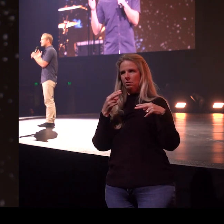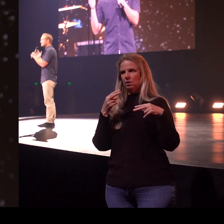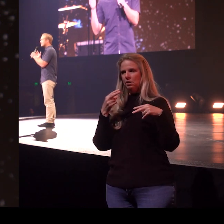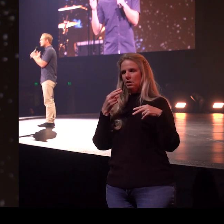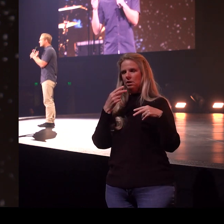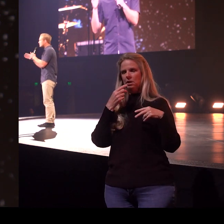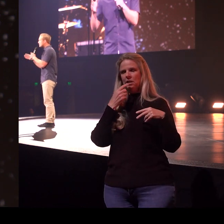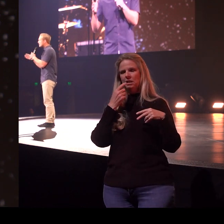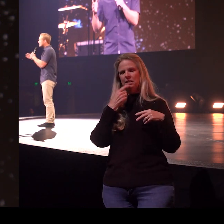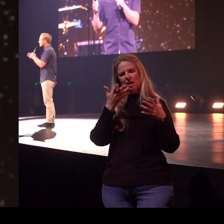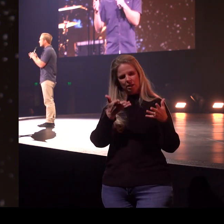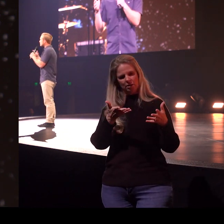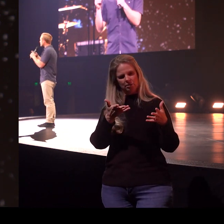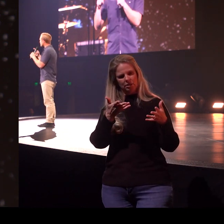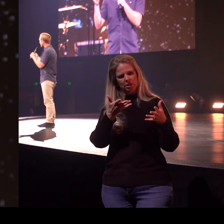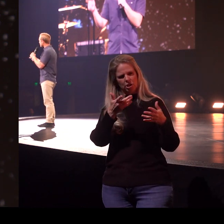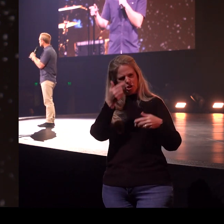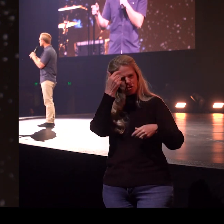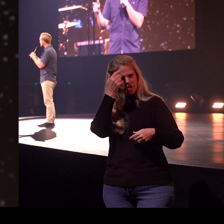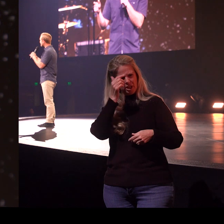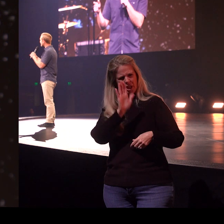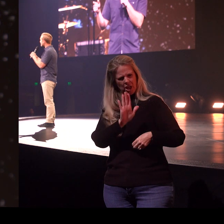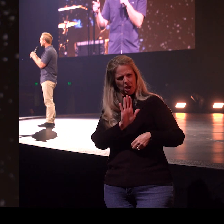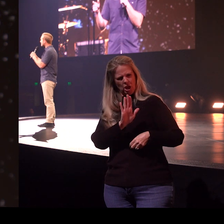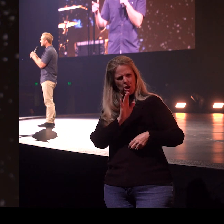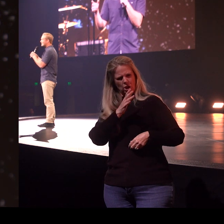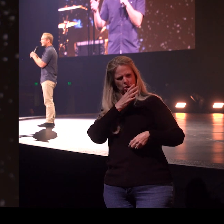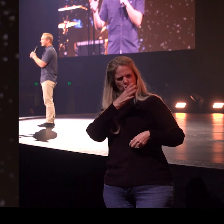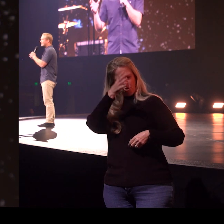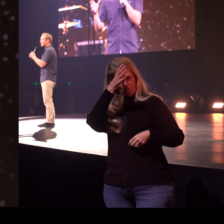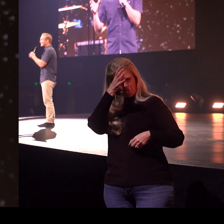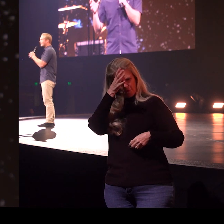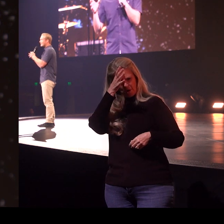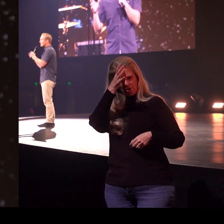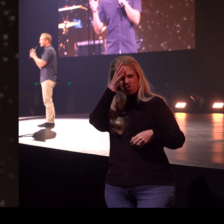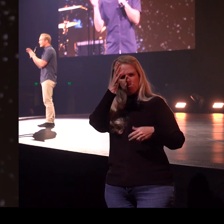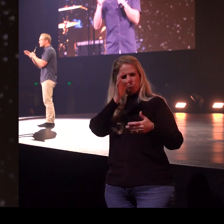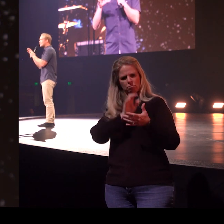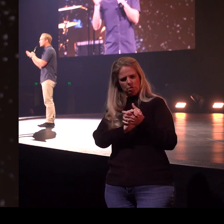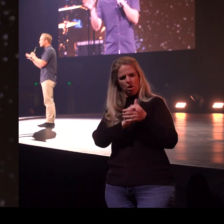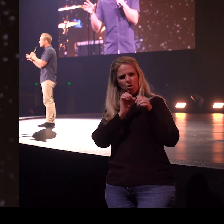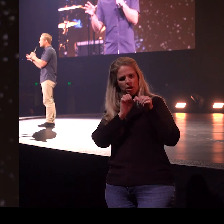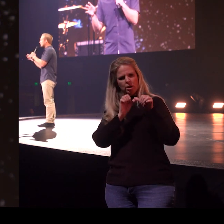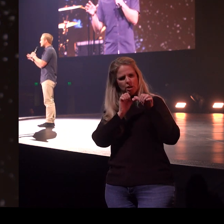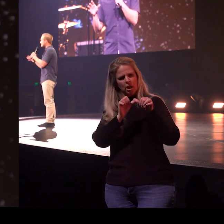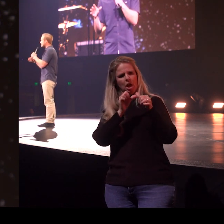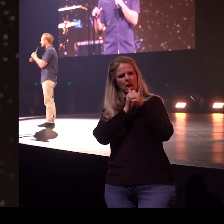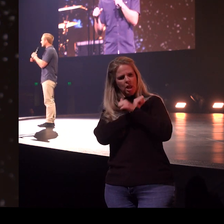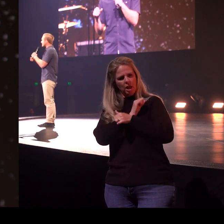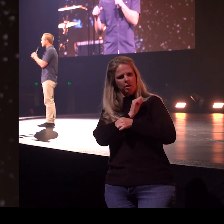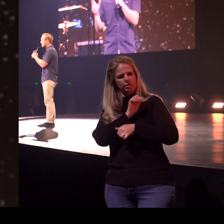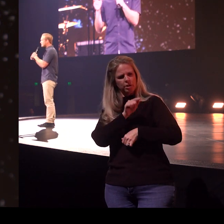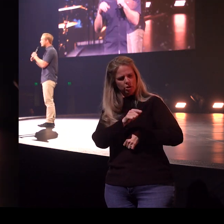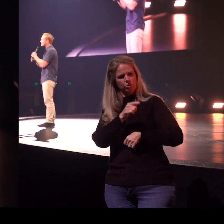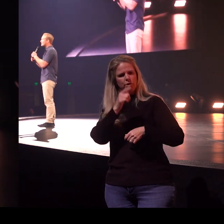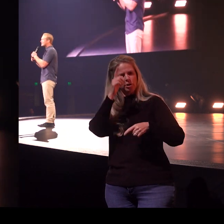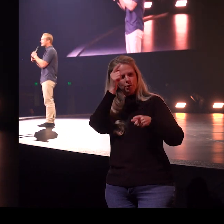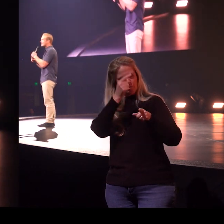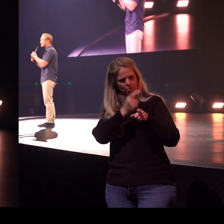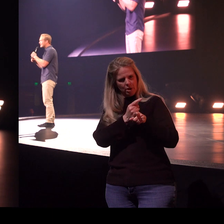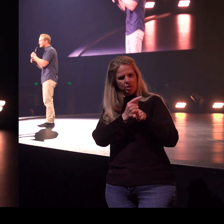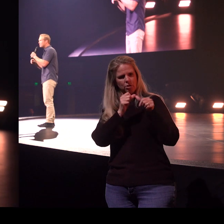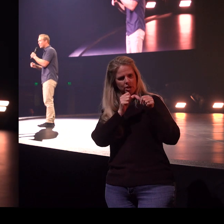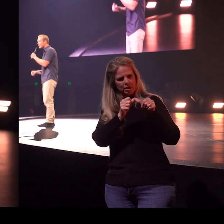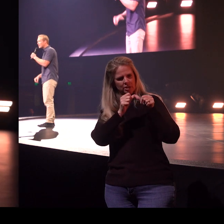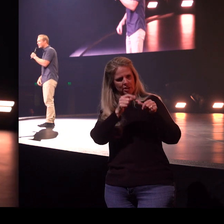said, Stephen, you think your parents being together and loving you and your brother consistently and faithfully,